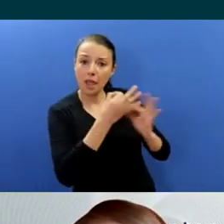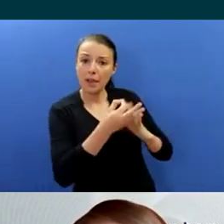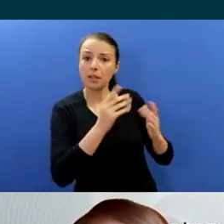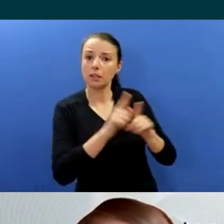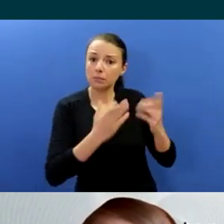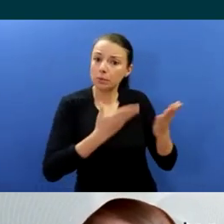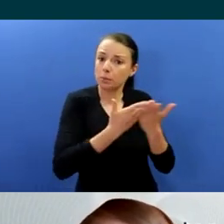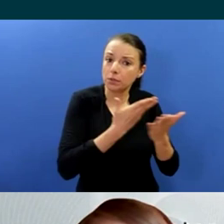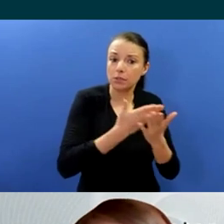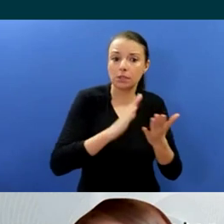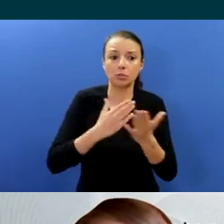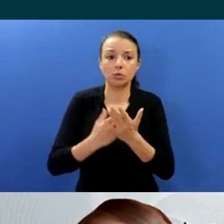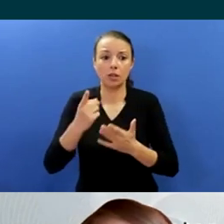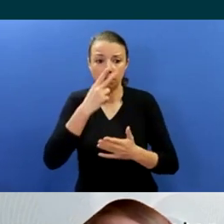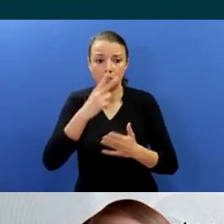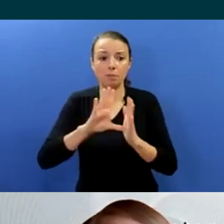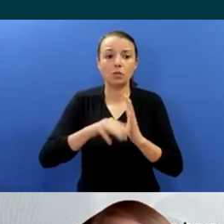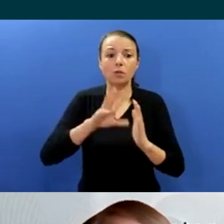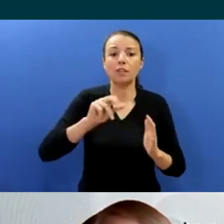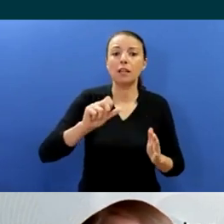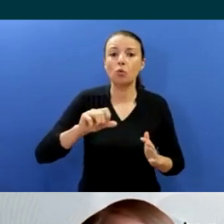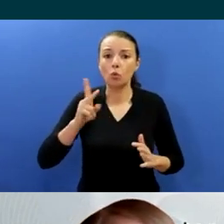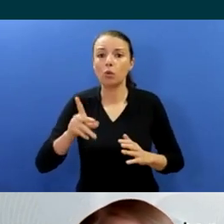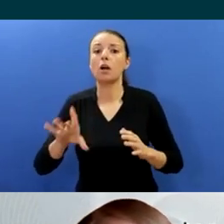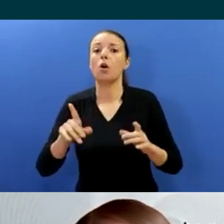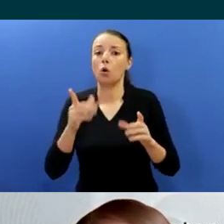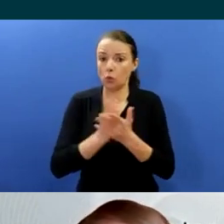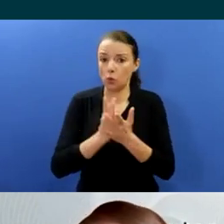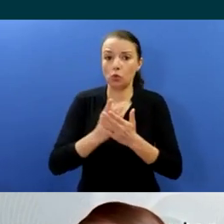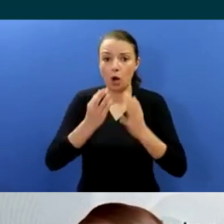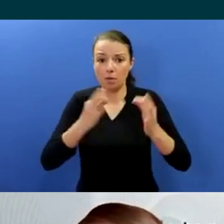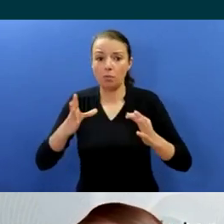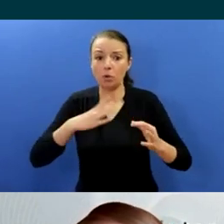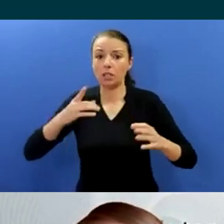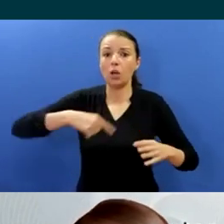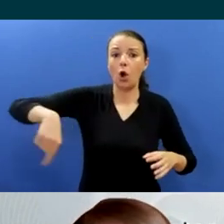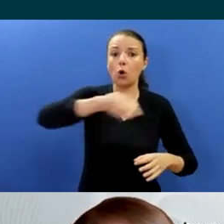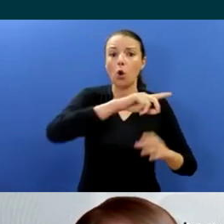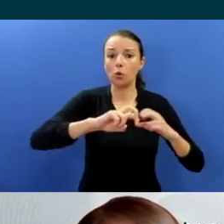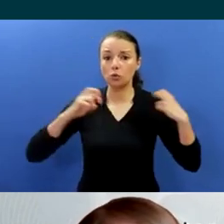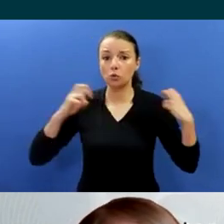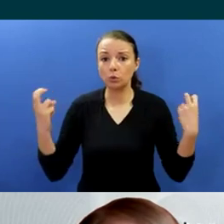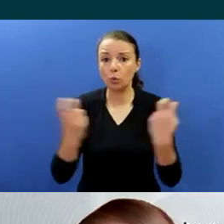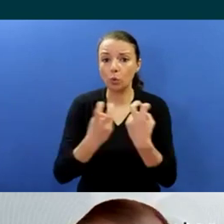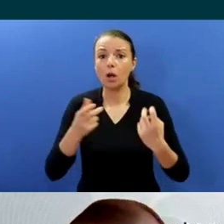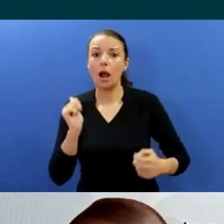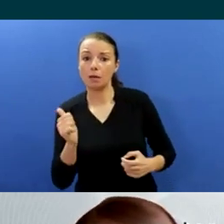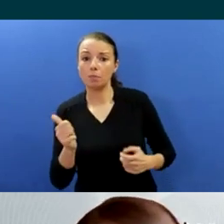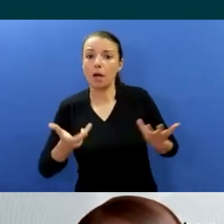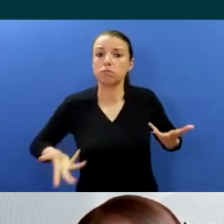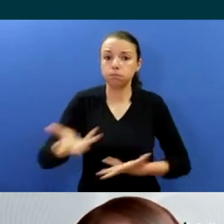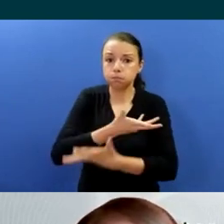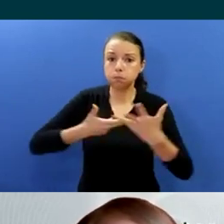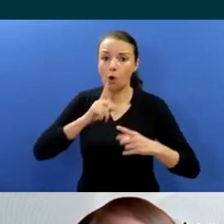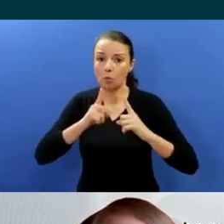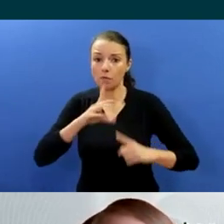we organized roundtables with neighbors where they could discuss specific topics with experts and ask questions